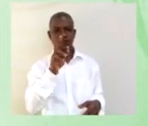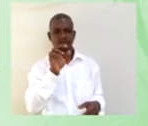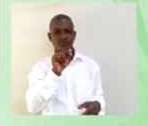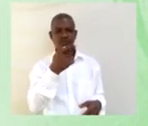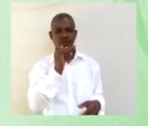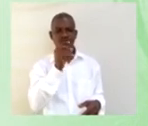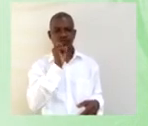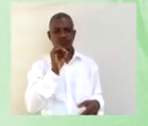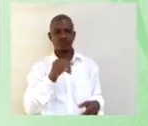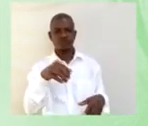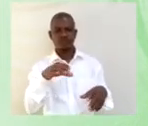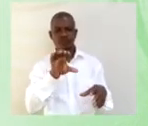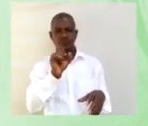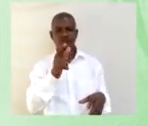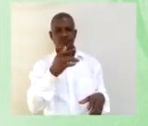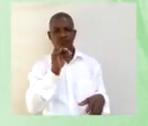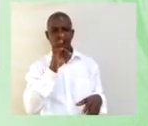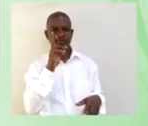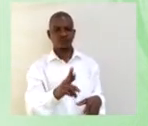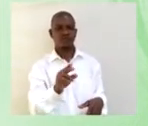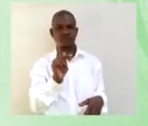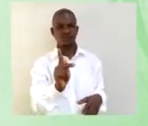sergeant, in clerk.